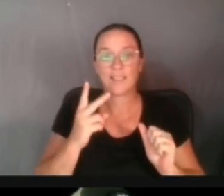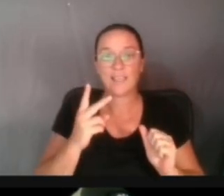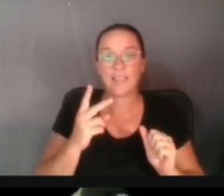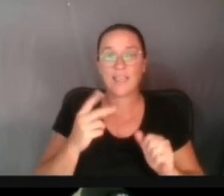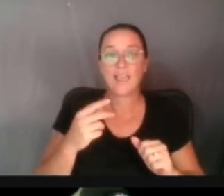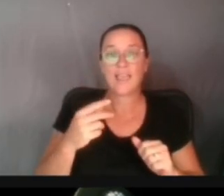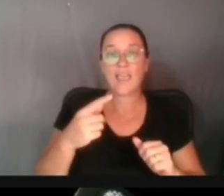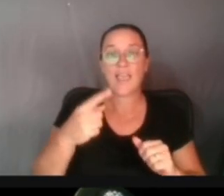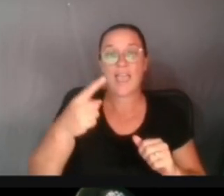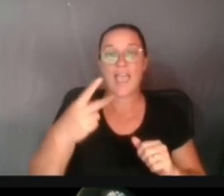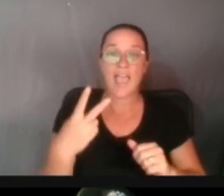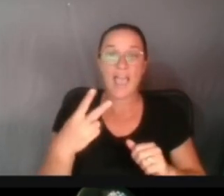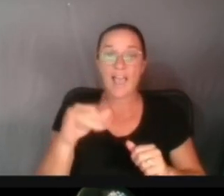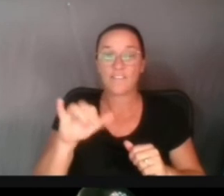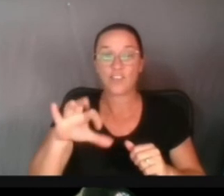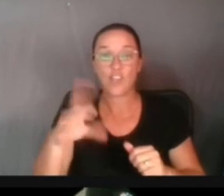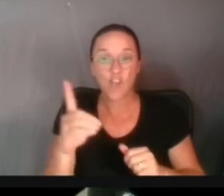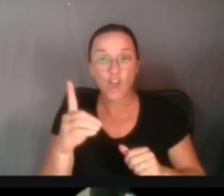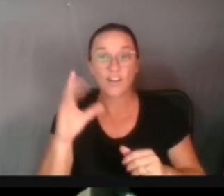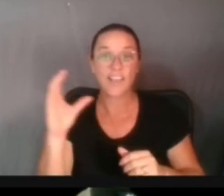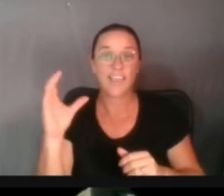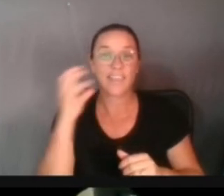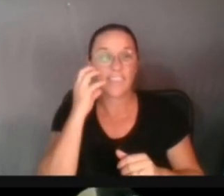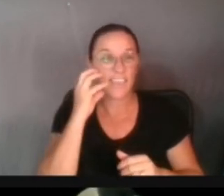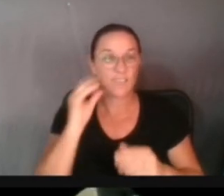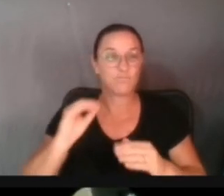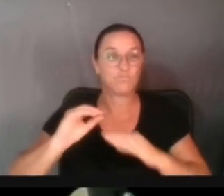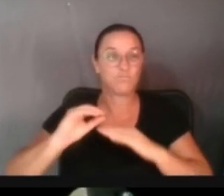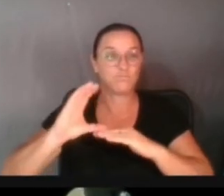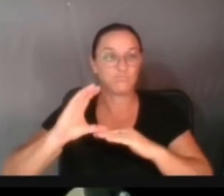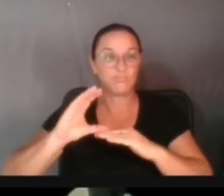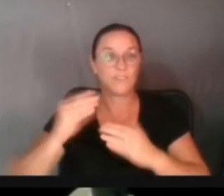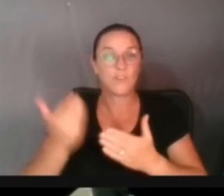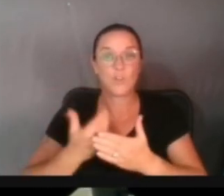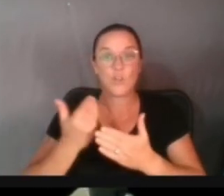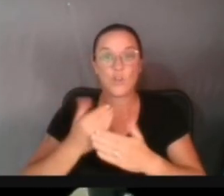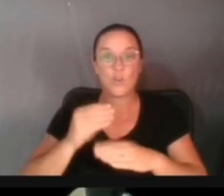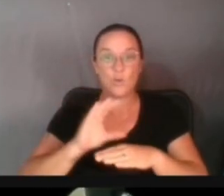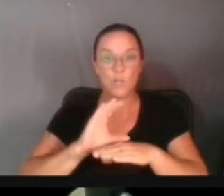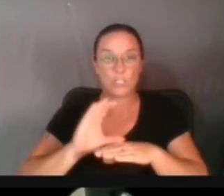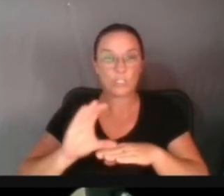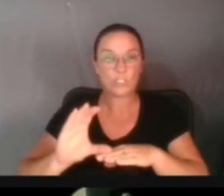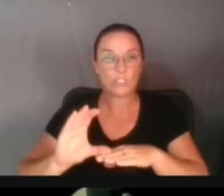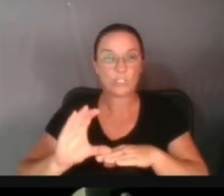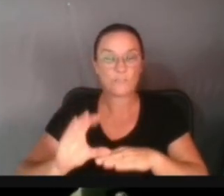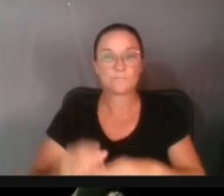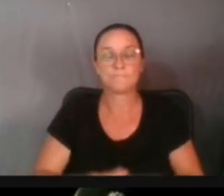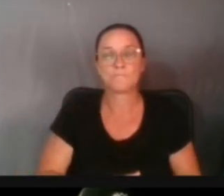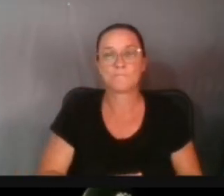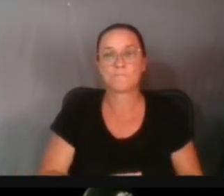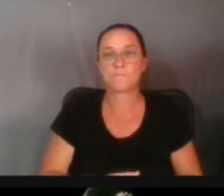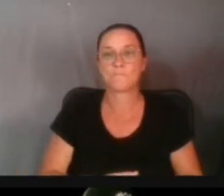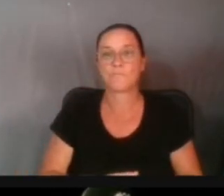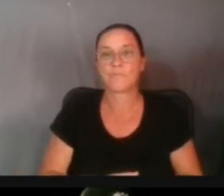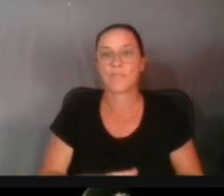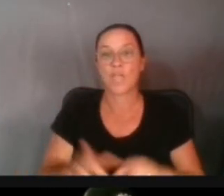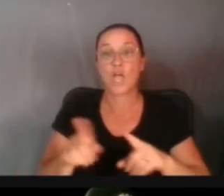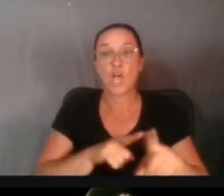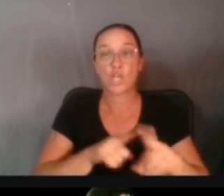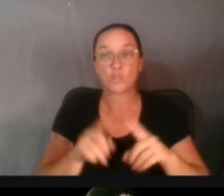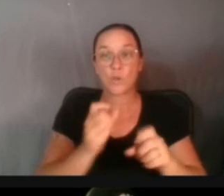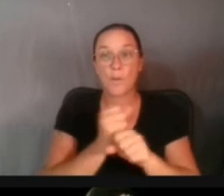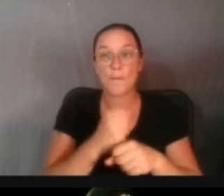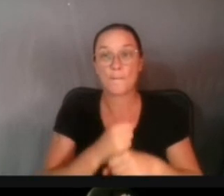half a yard thick of new deposits a little further down this road. That also has created Pele's